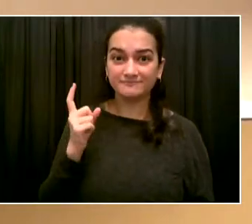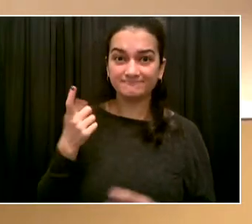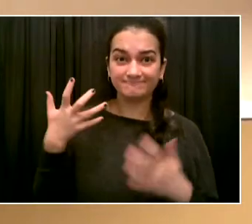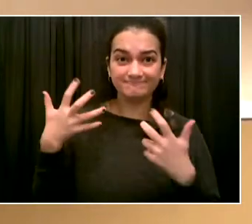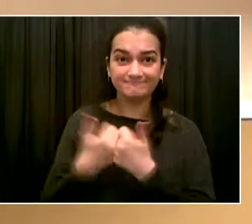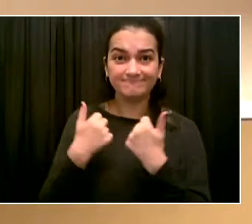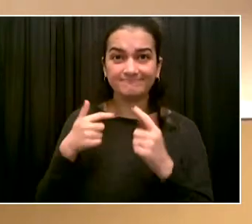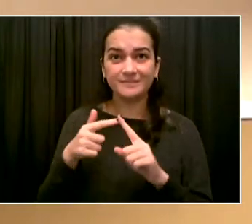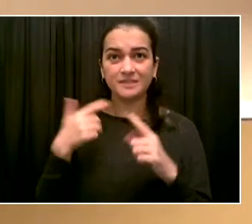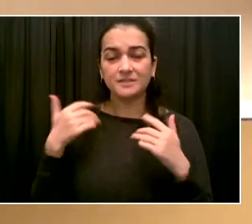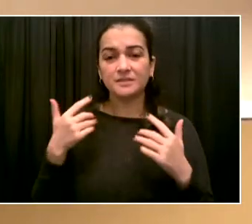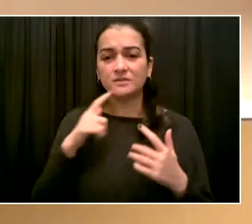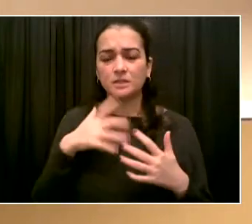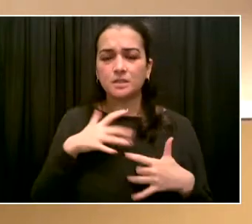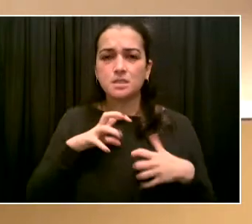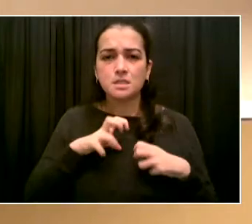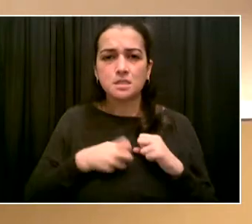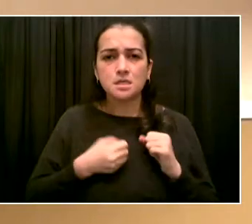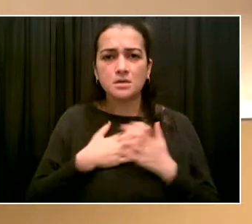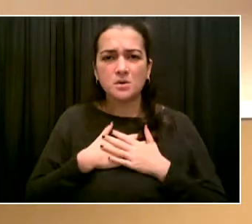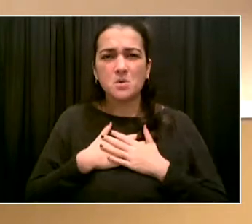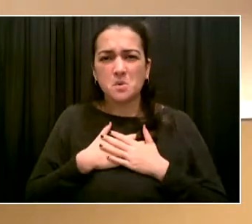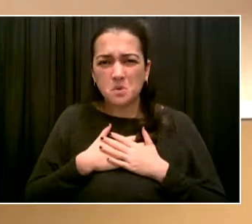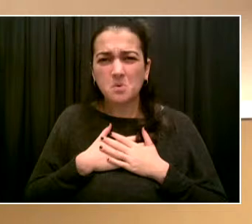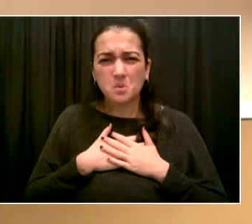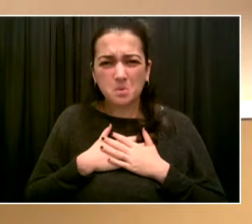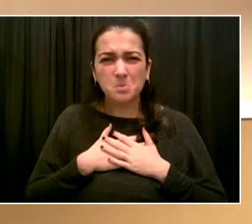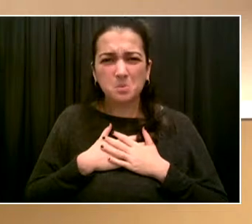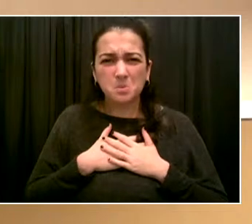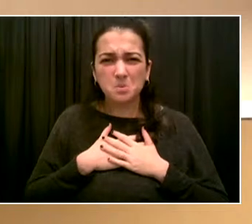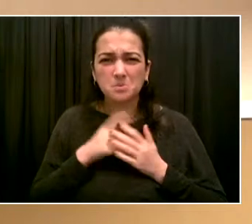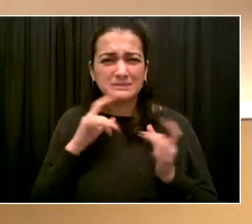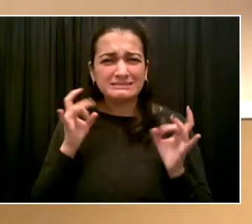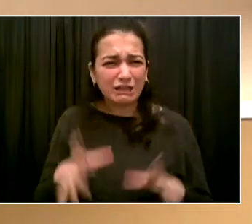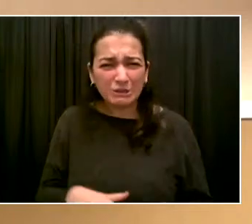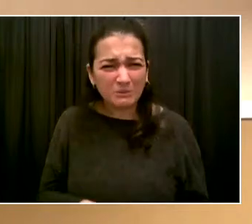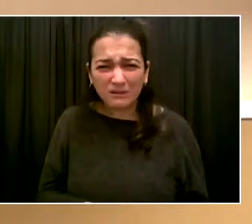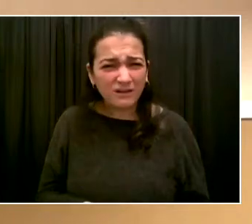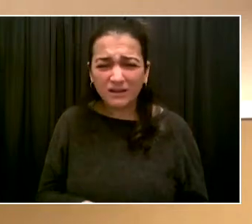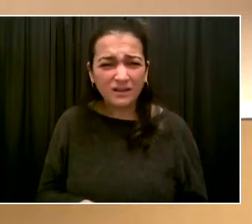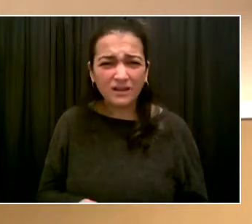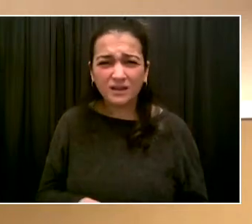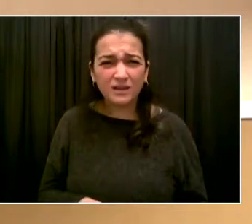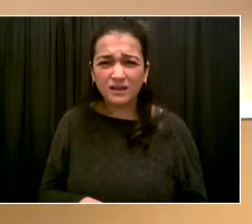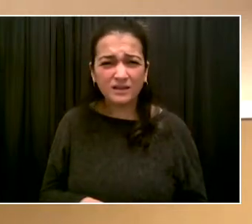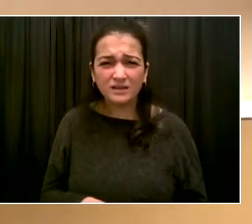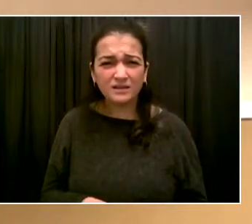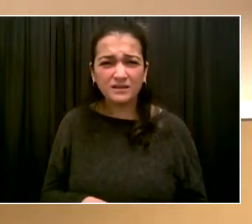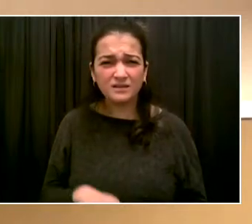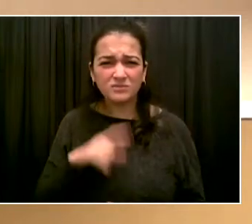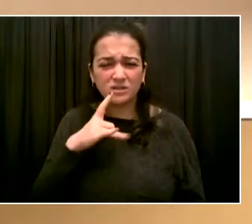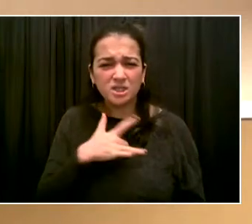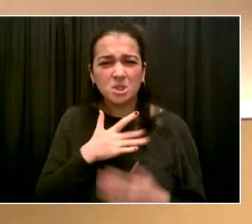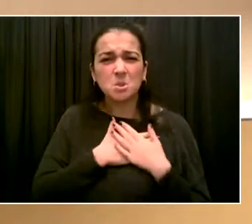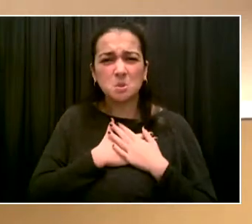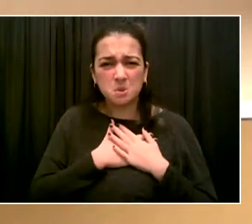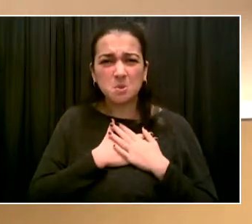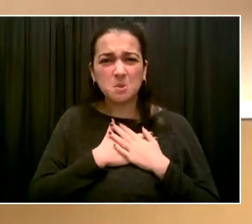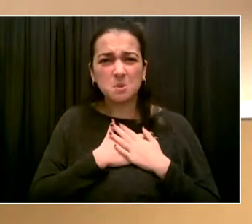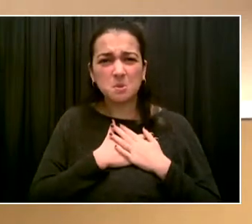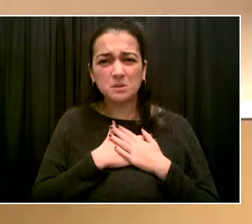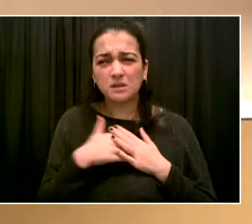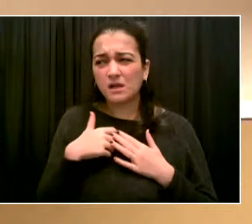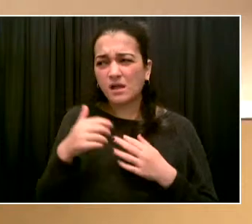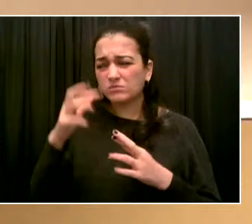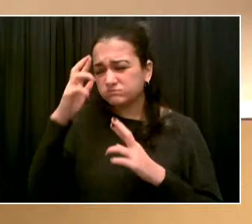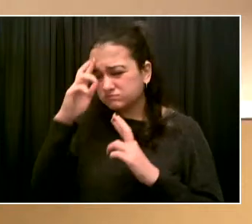truly heartbreaking and tragic incidents. And certainly, my heart is with the families and the loved ones